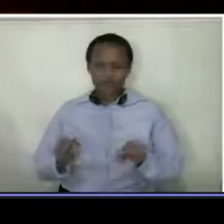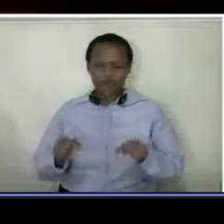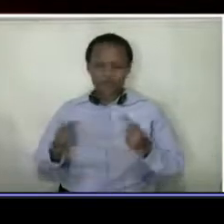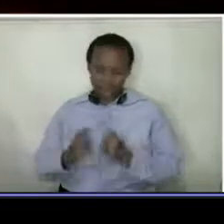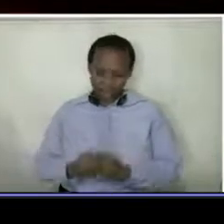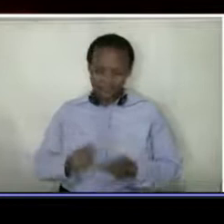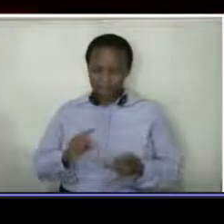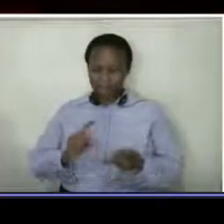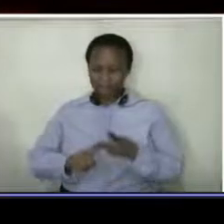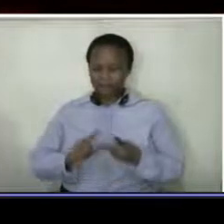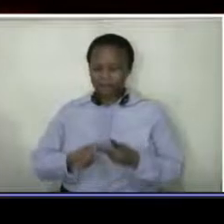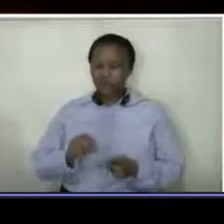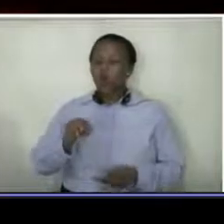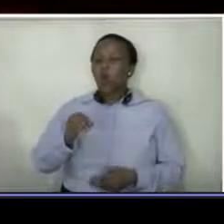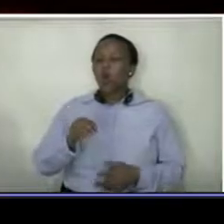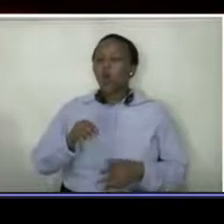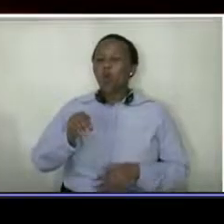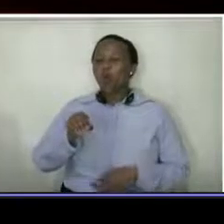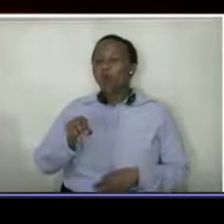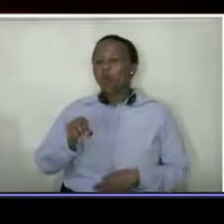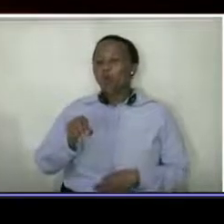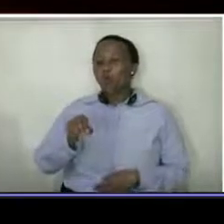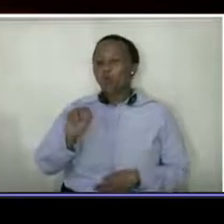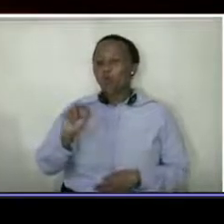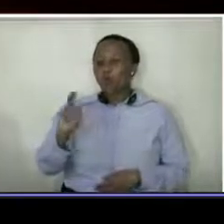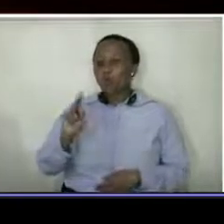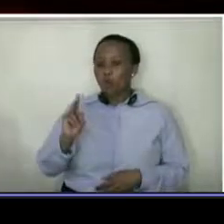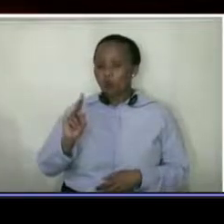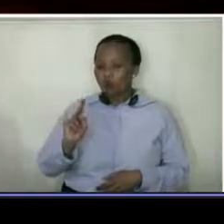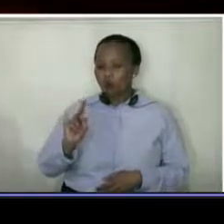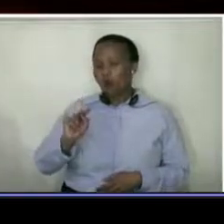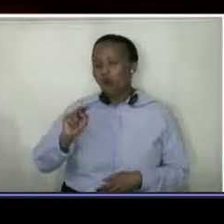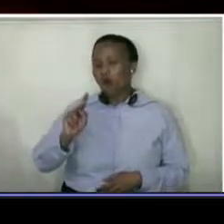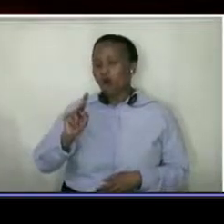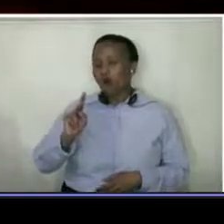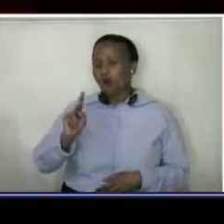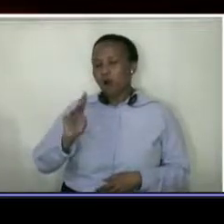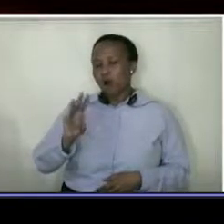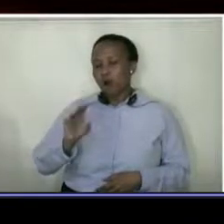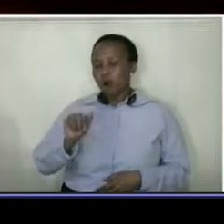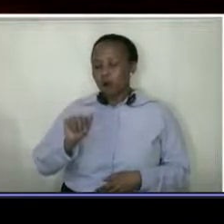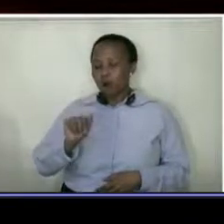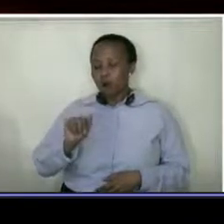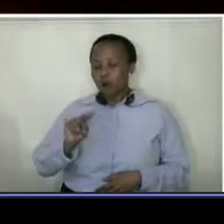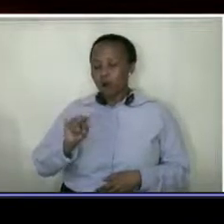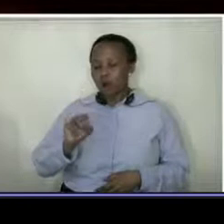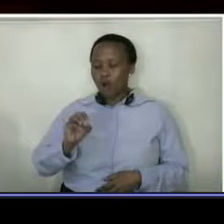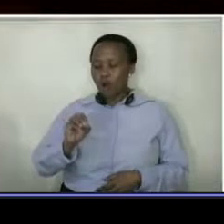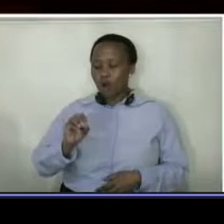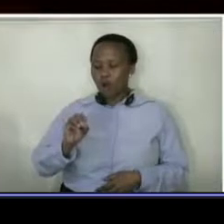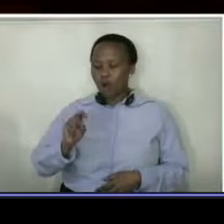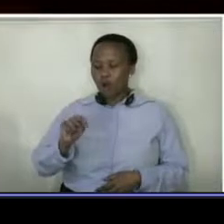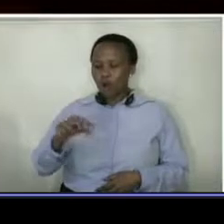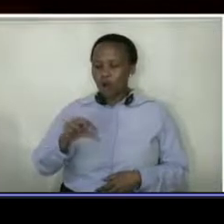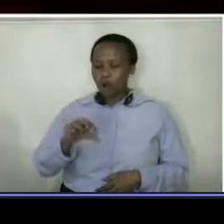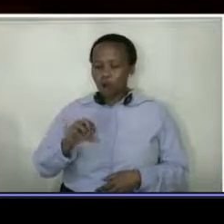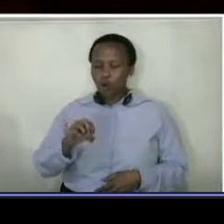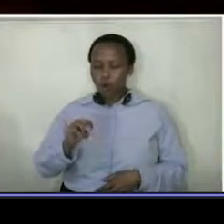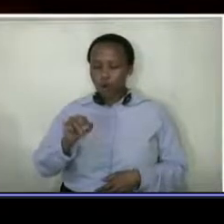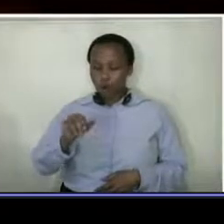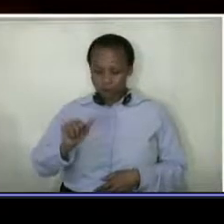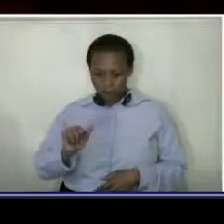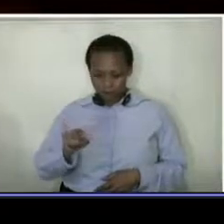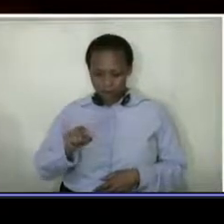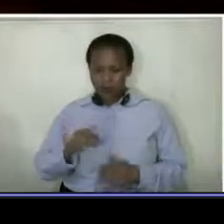lenkatha nalo lukwi-coalition, nawo belu ungqongqoshe nomnyango wakakhokthwa wawuyise